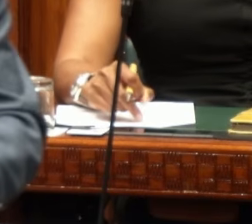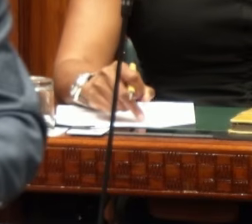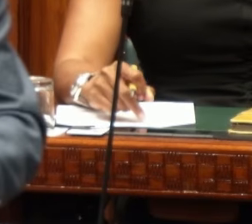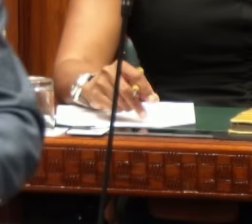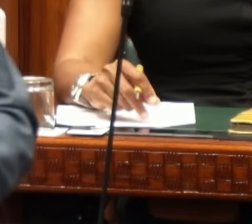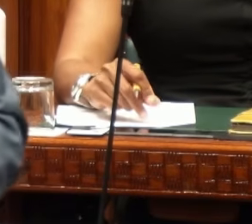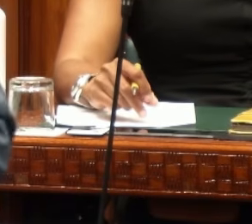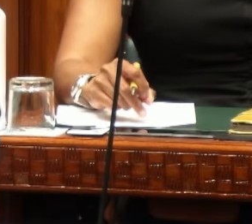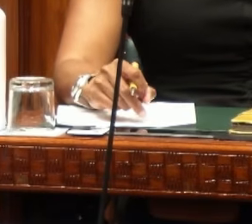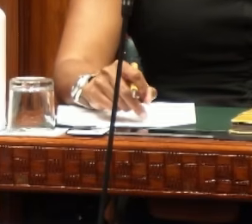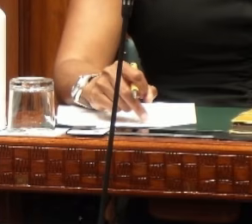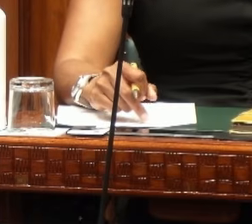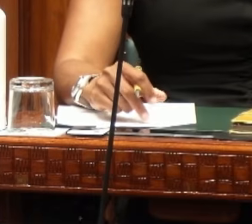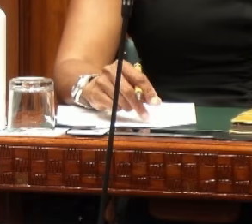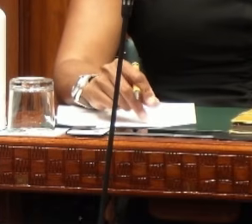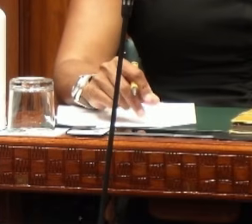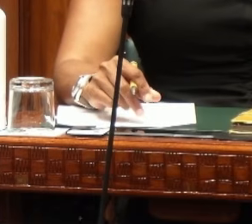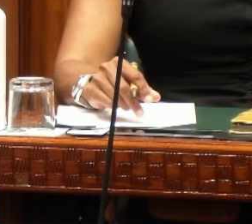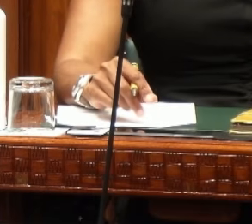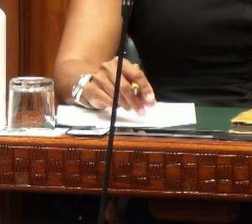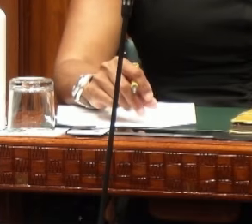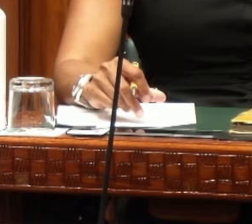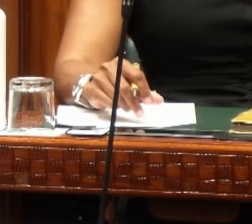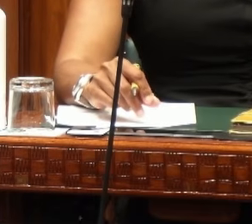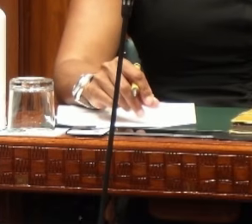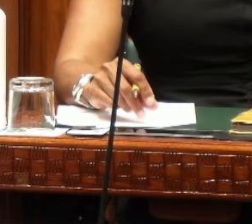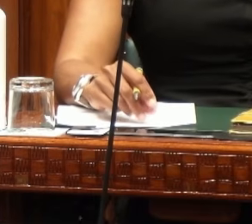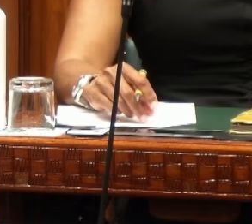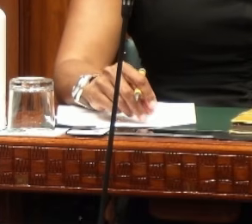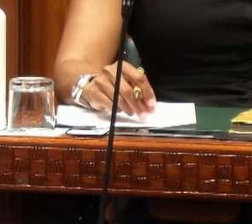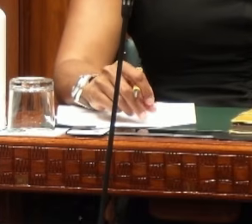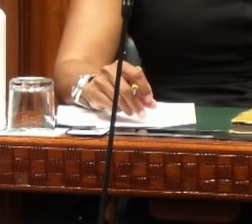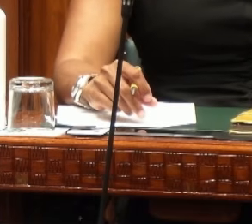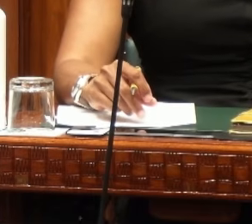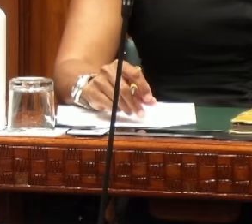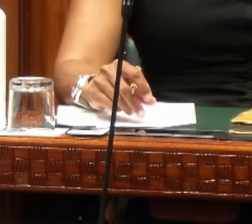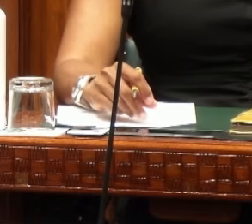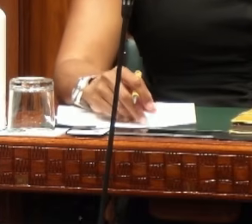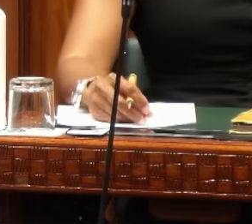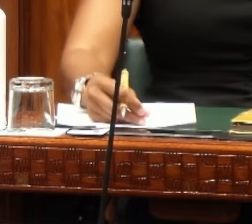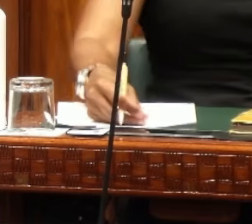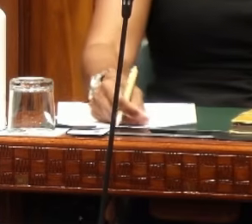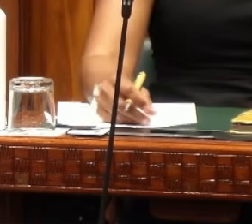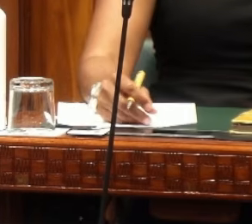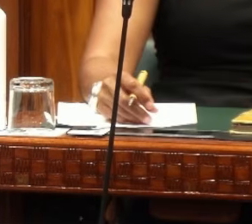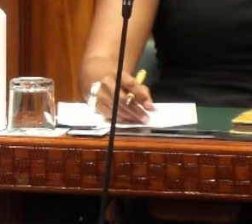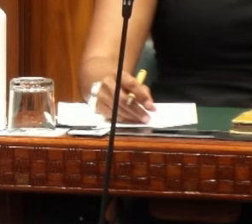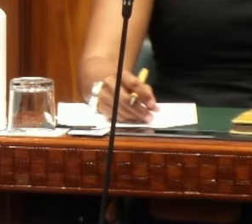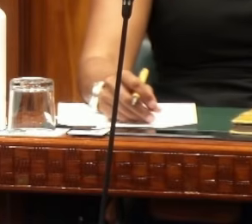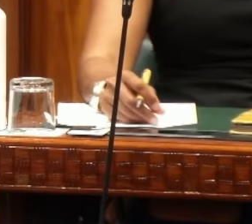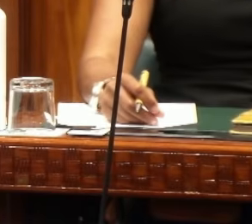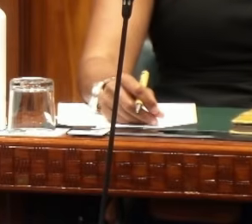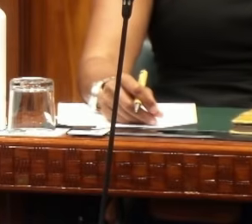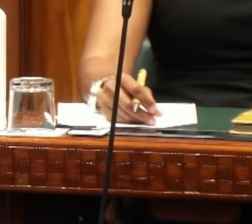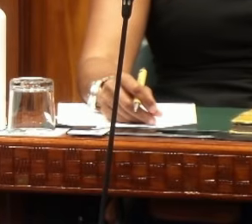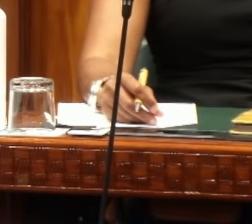cost on the business community with a rise in corporate tax to 25%. And the tourism industry has had to bear the burden